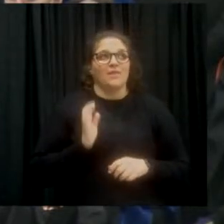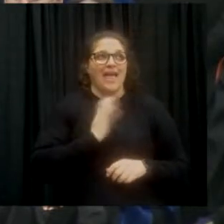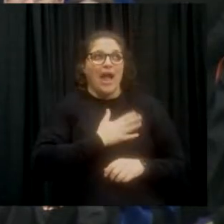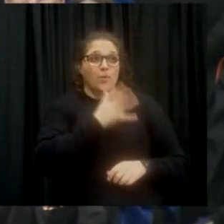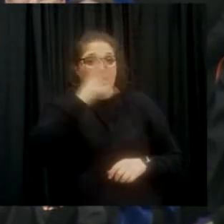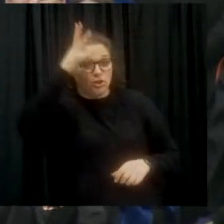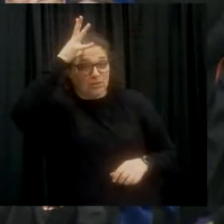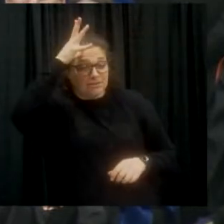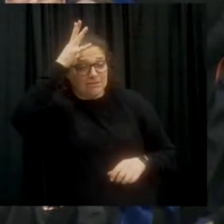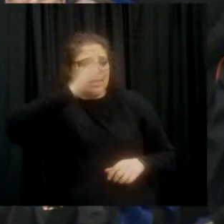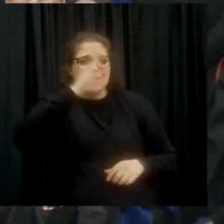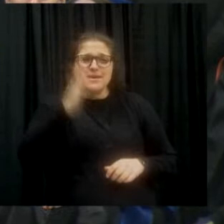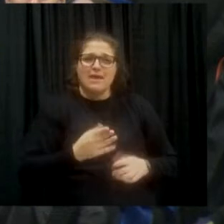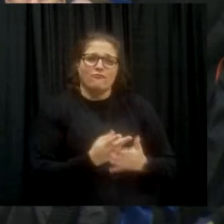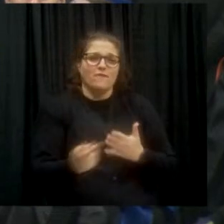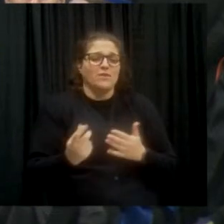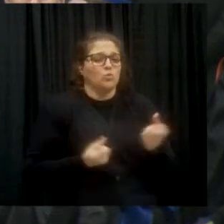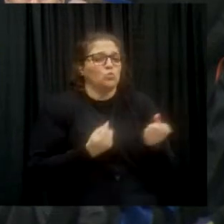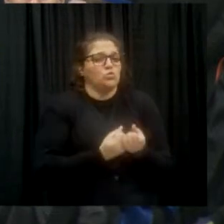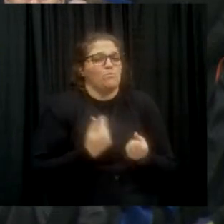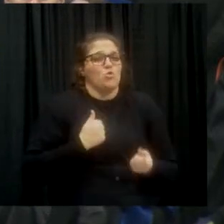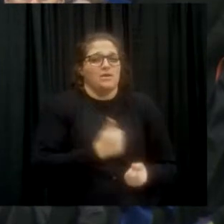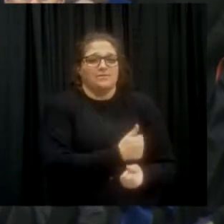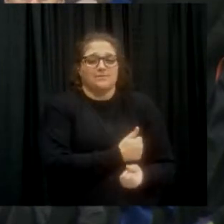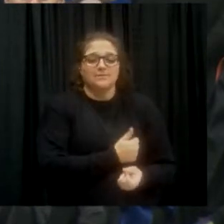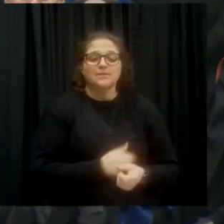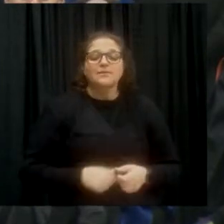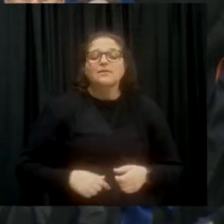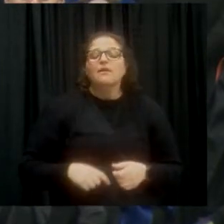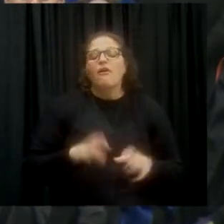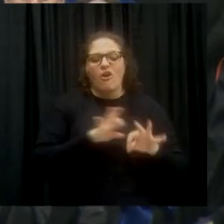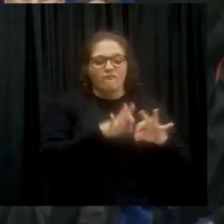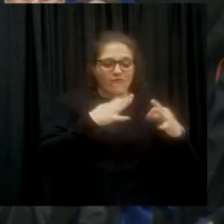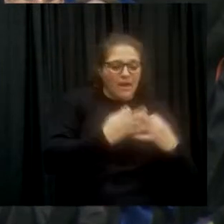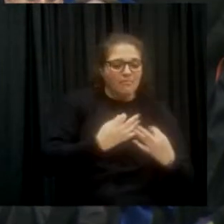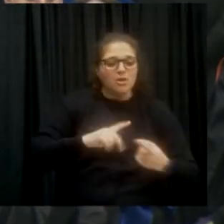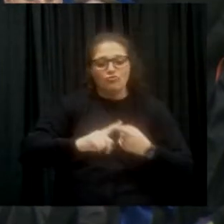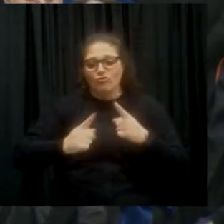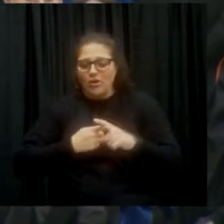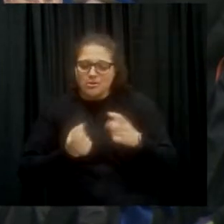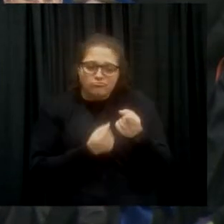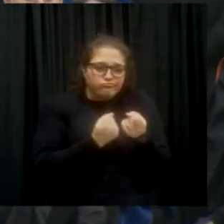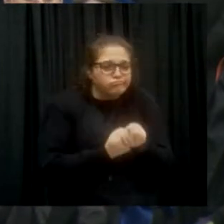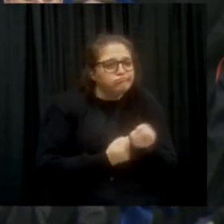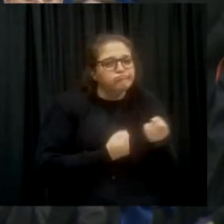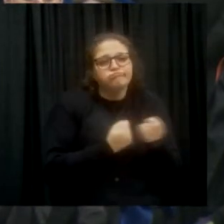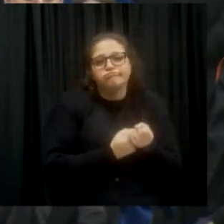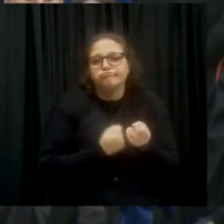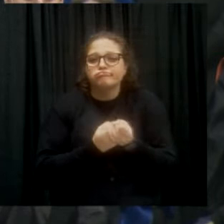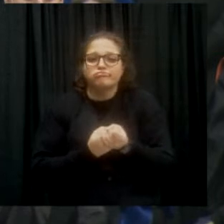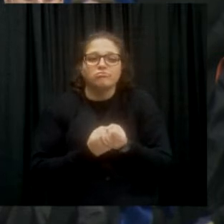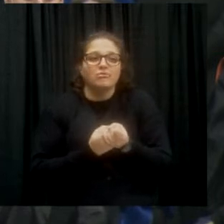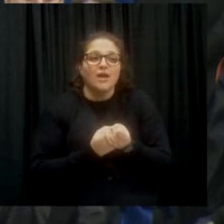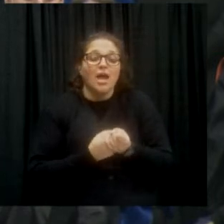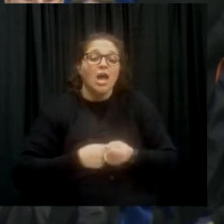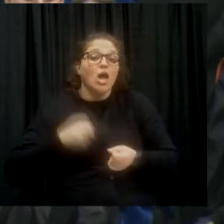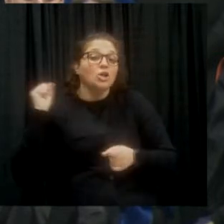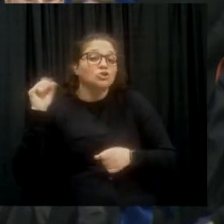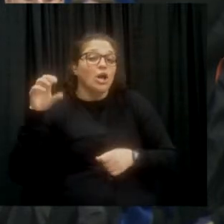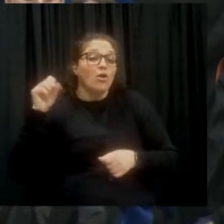our parents, they never fail to support us. Our closest family and friends. Shout out